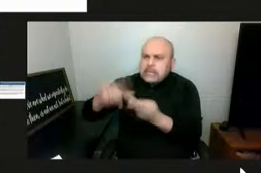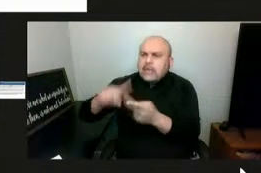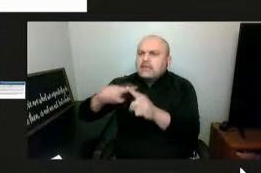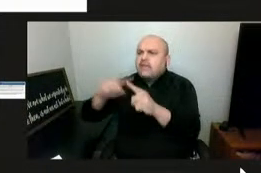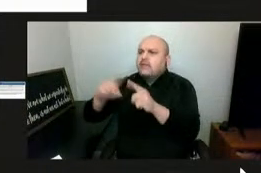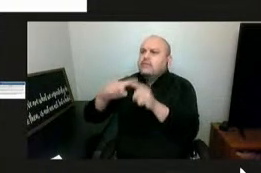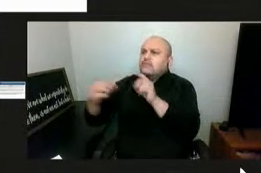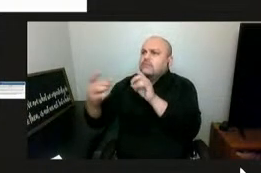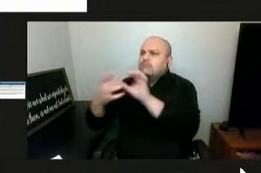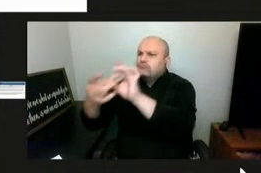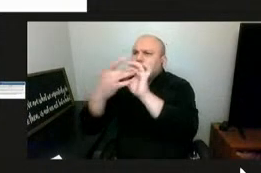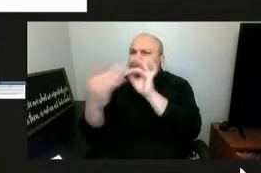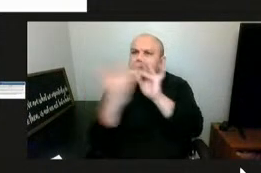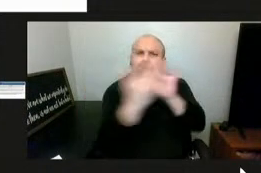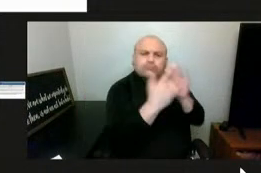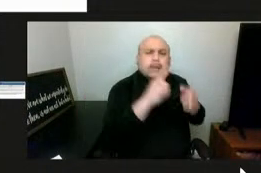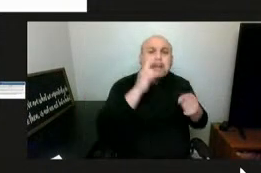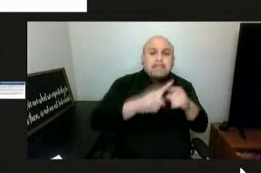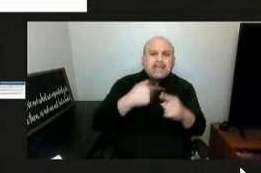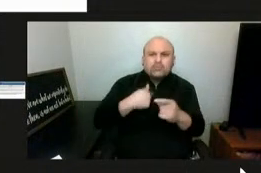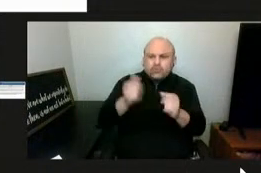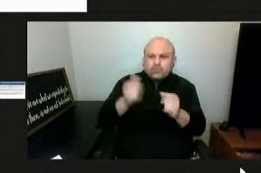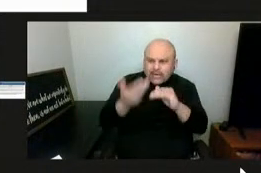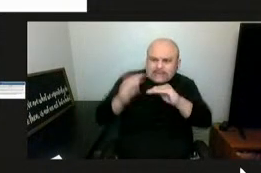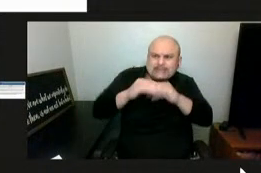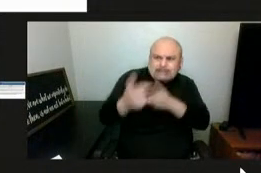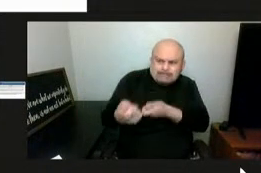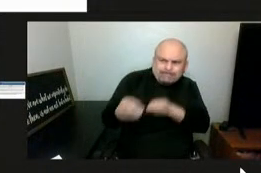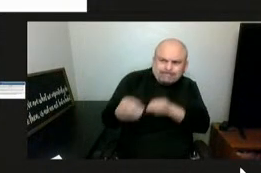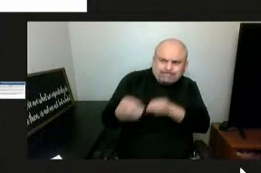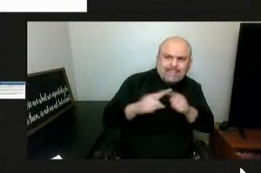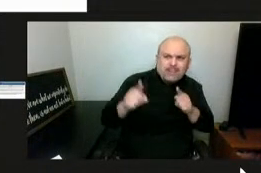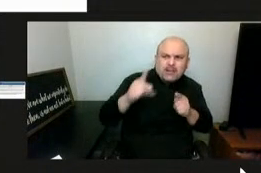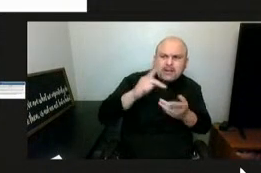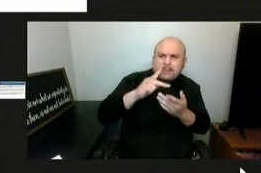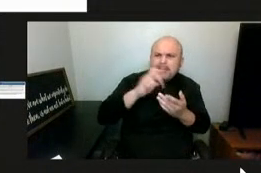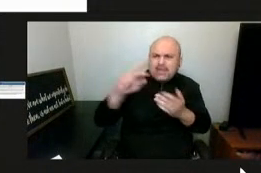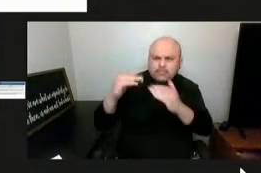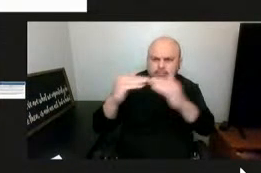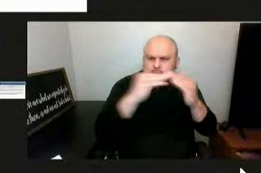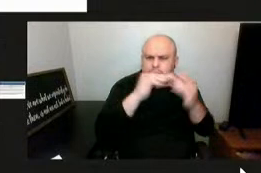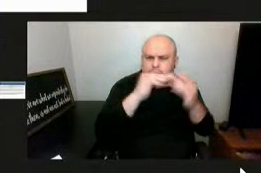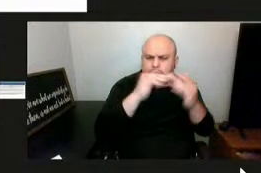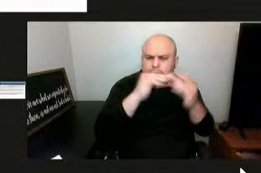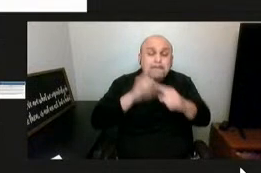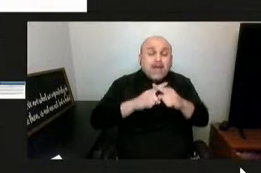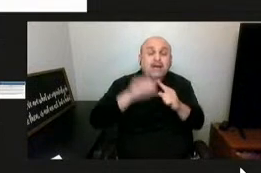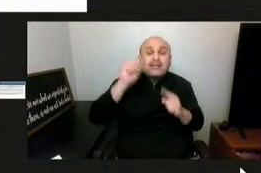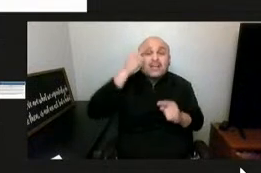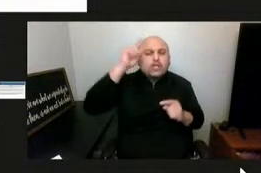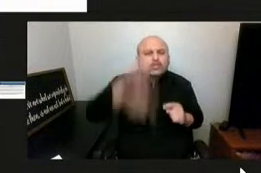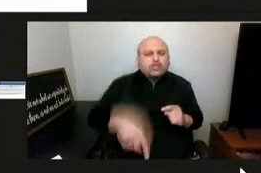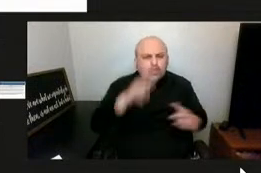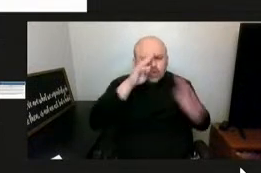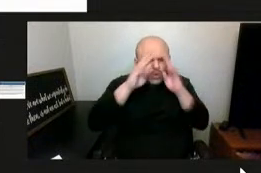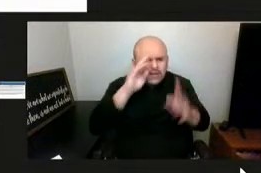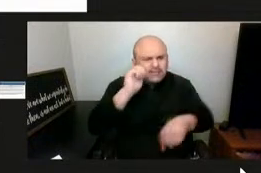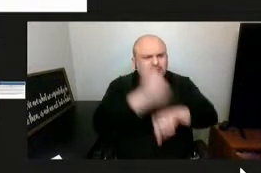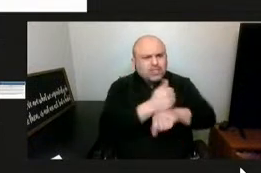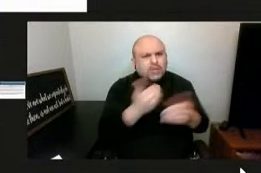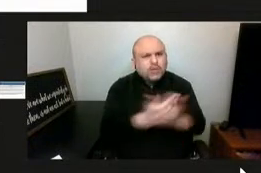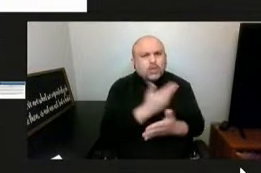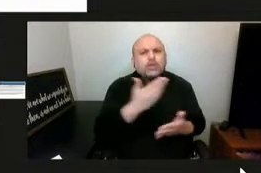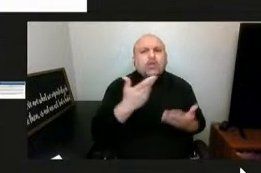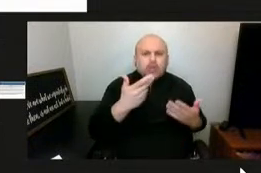as leveraging peer-based programs. And then finally, the federal government should create the position of a youth health liaison to